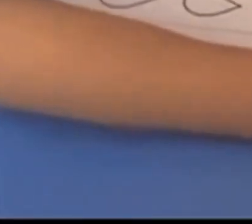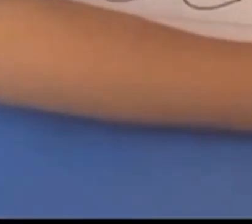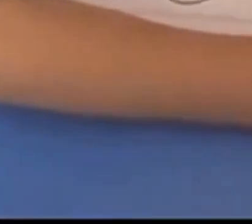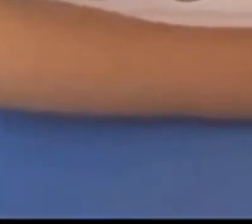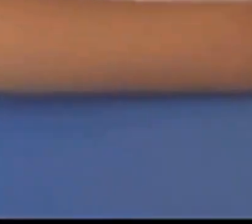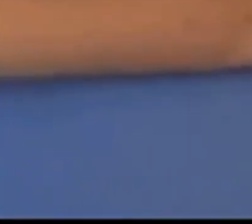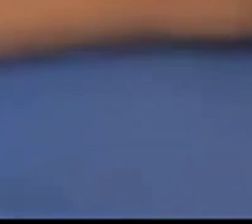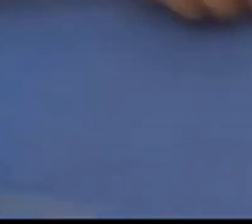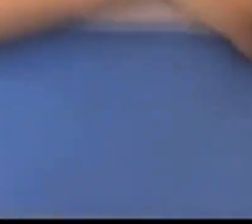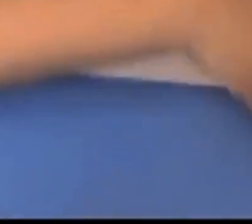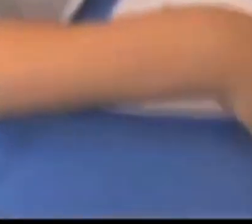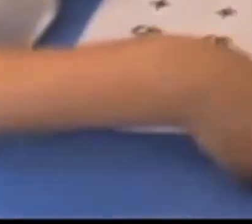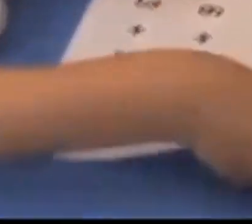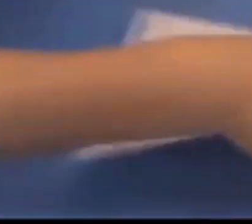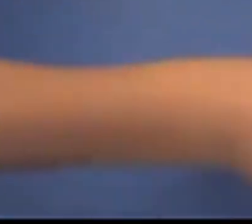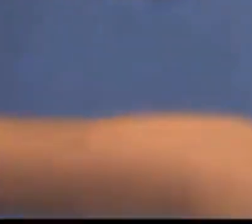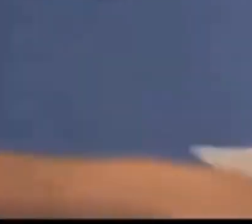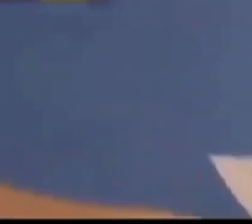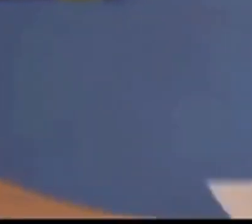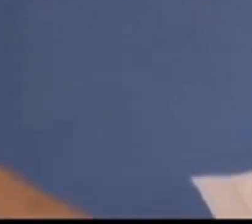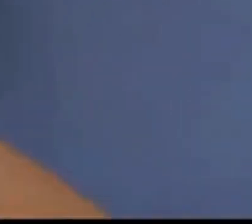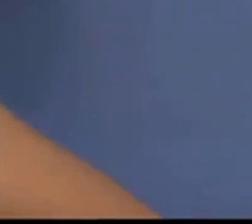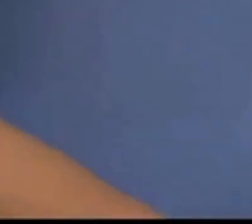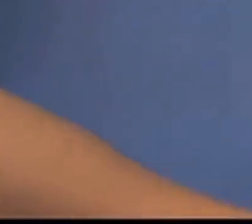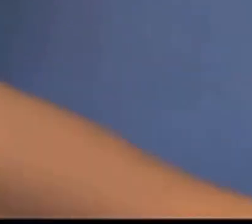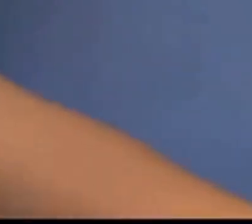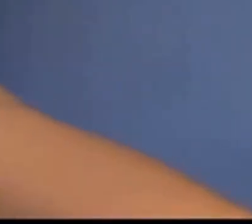Now put it in the finish.